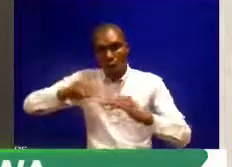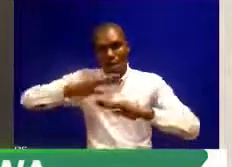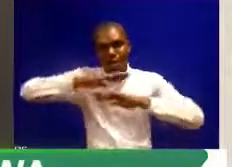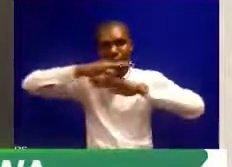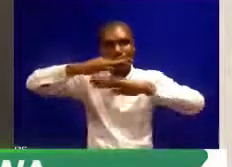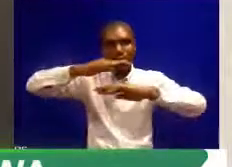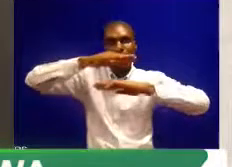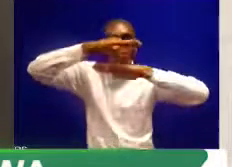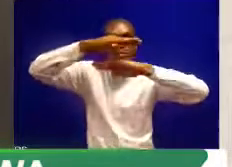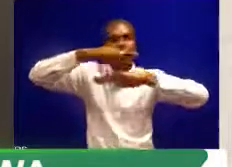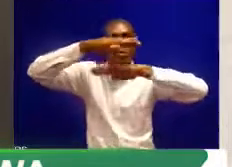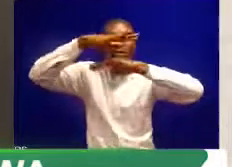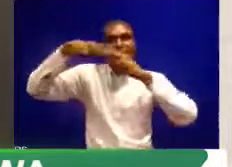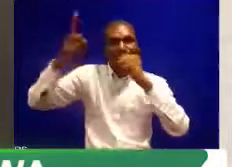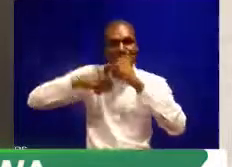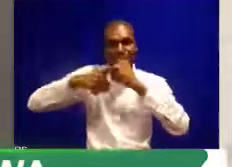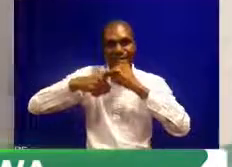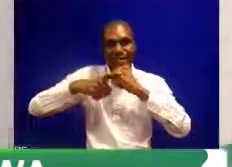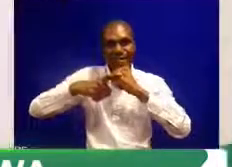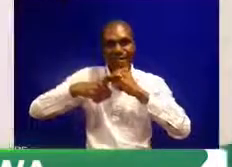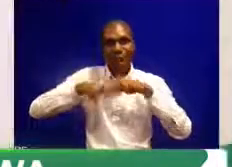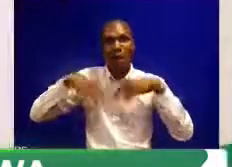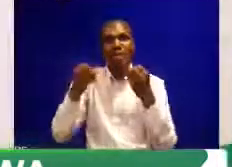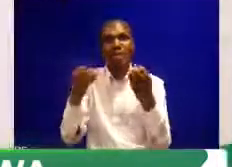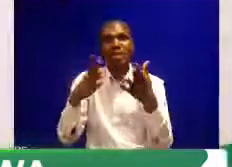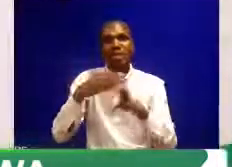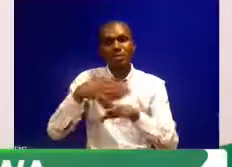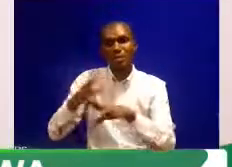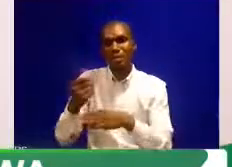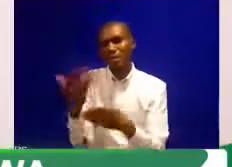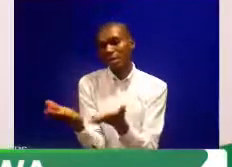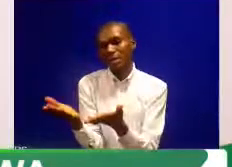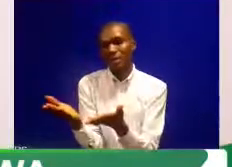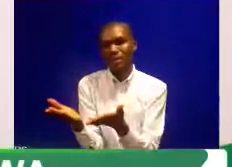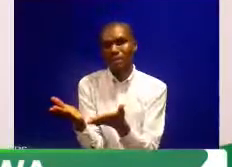floor, how much money have you lost?